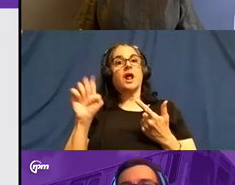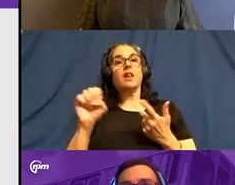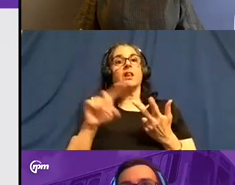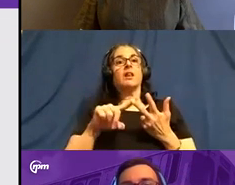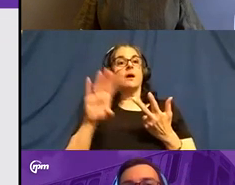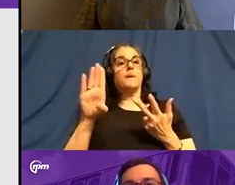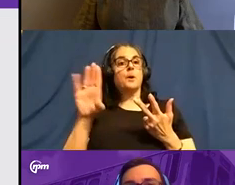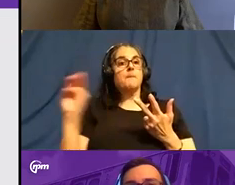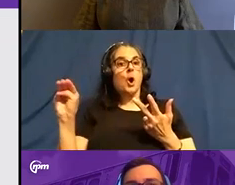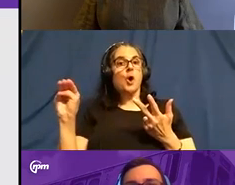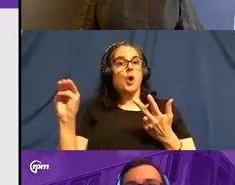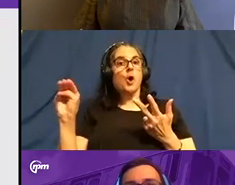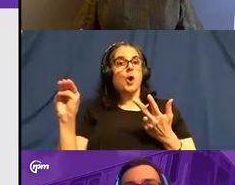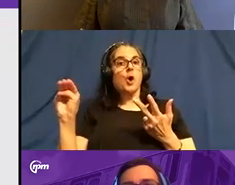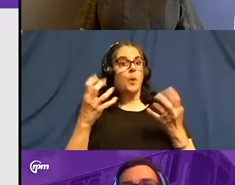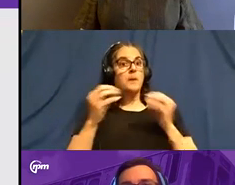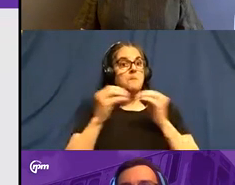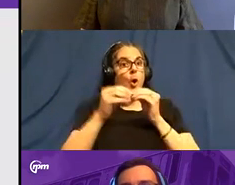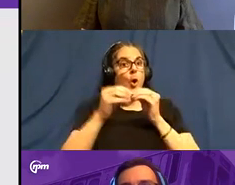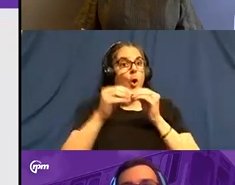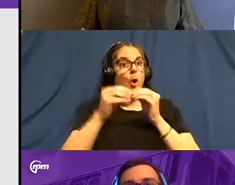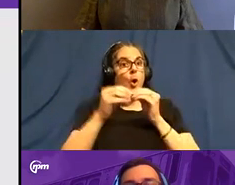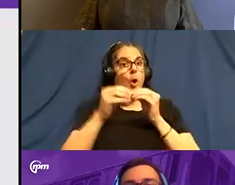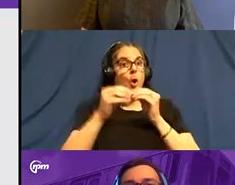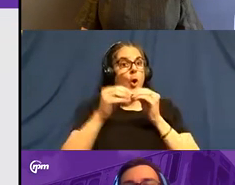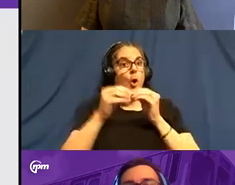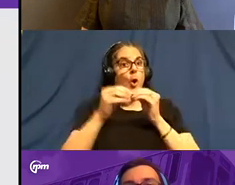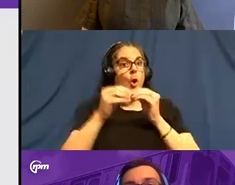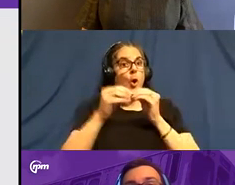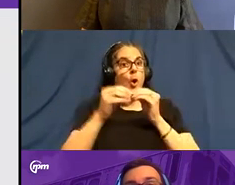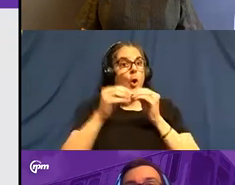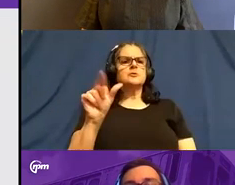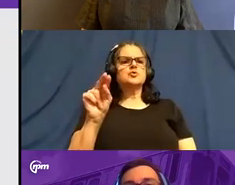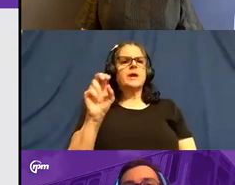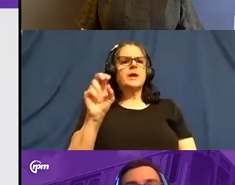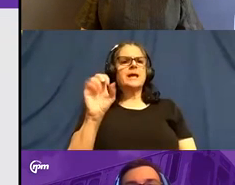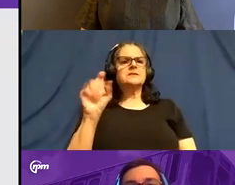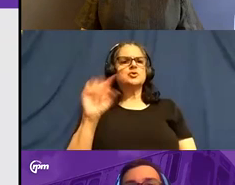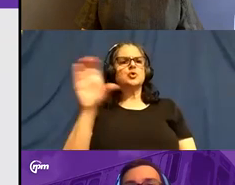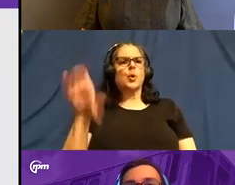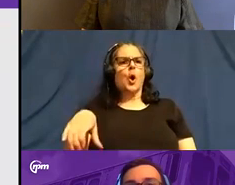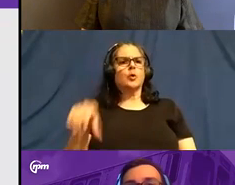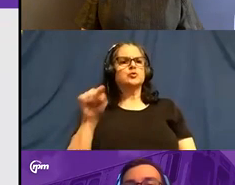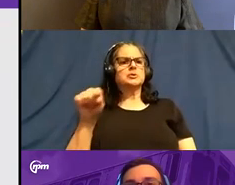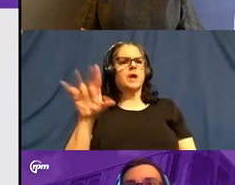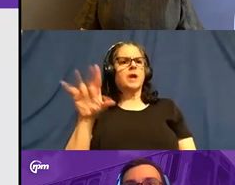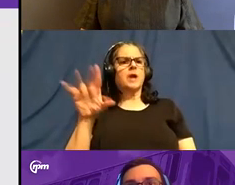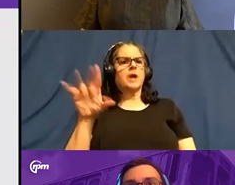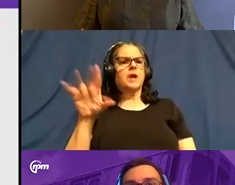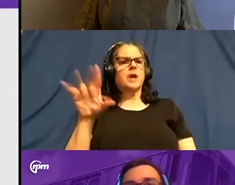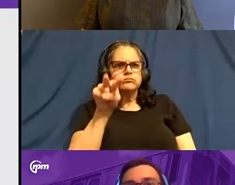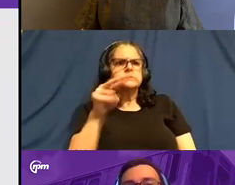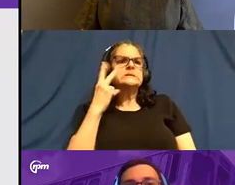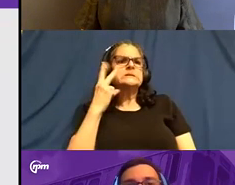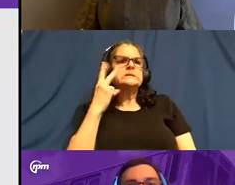available on our website at transchicago.com. You can go there and learn exactly about what time everything starts and